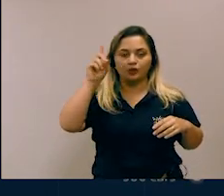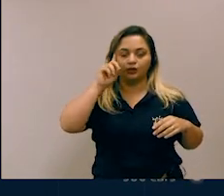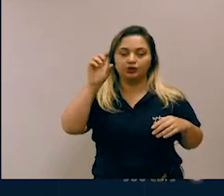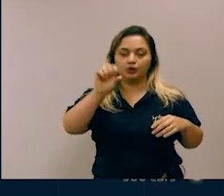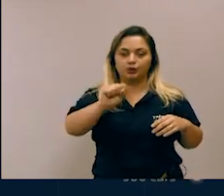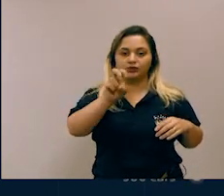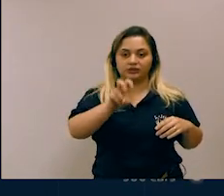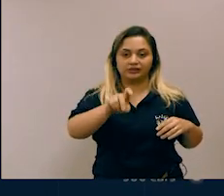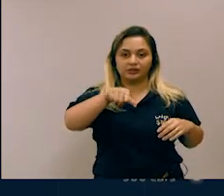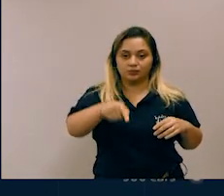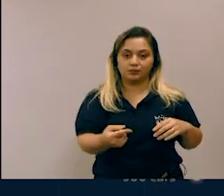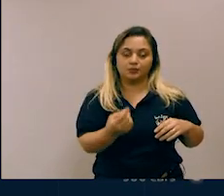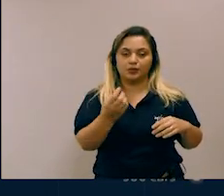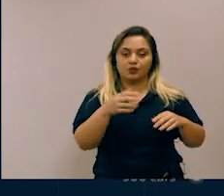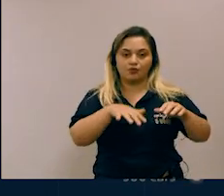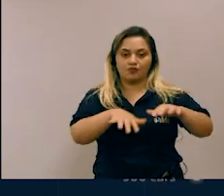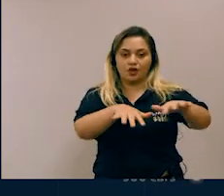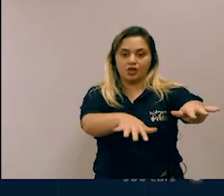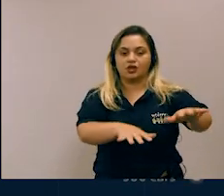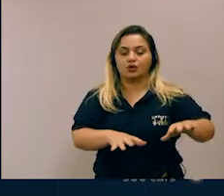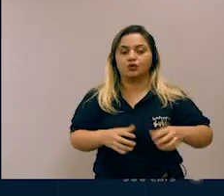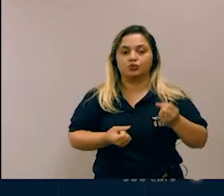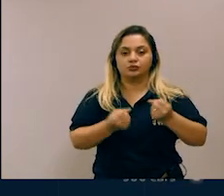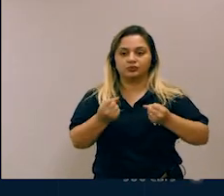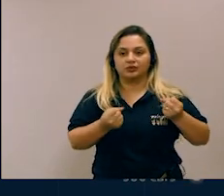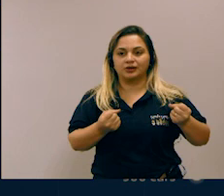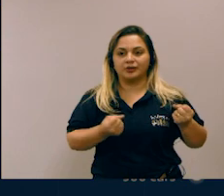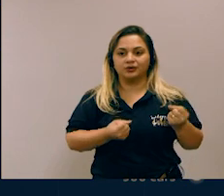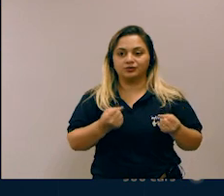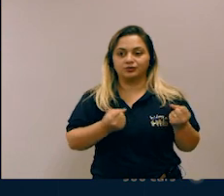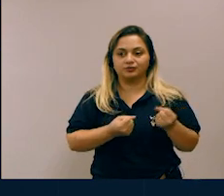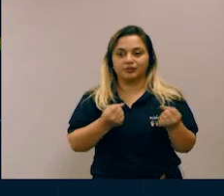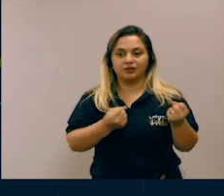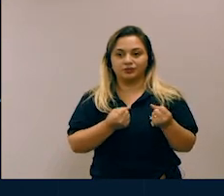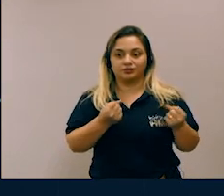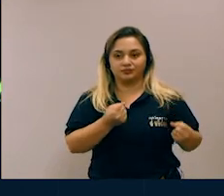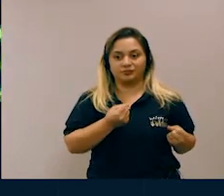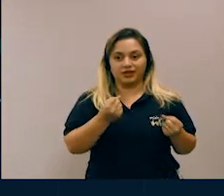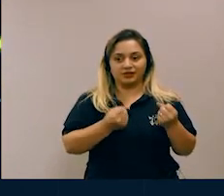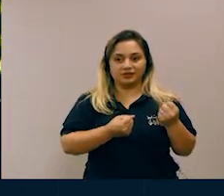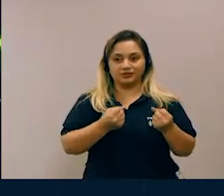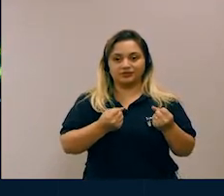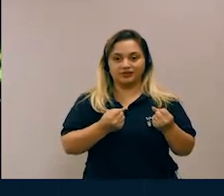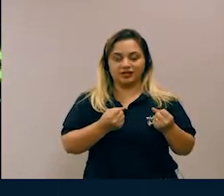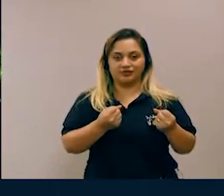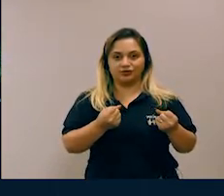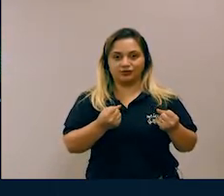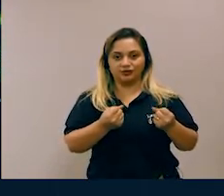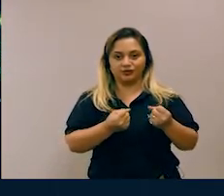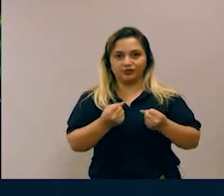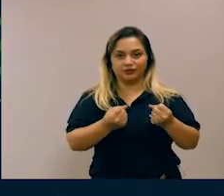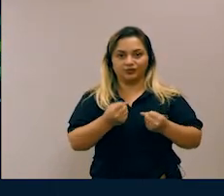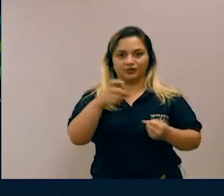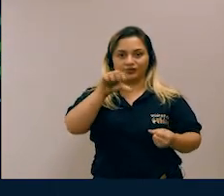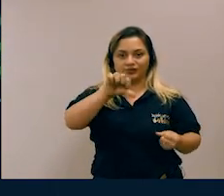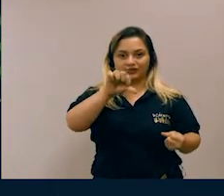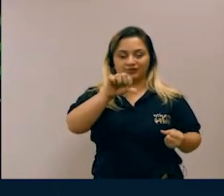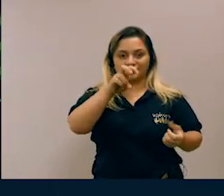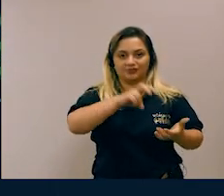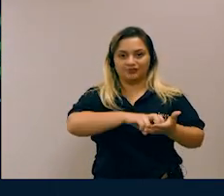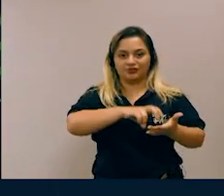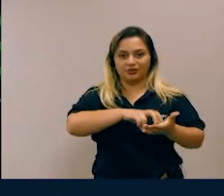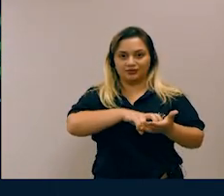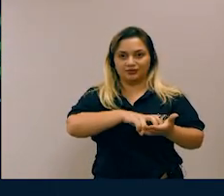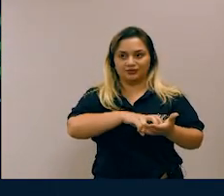That most of them are coming for work commute at 9 o'clock in the morning. And you can see that 9 o'clock in the